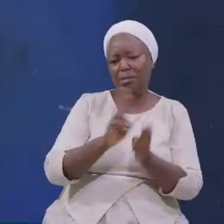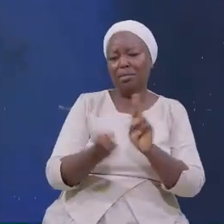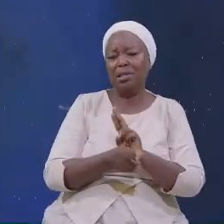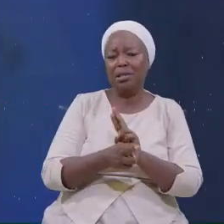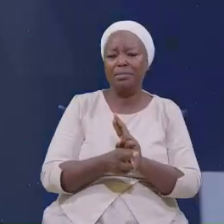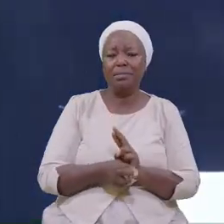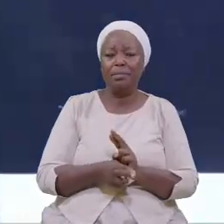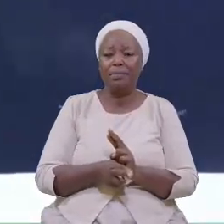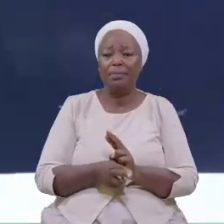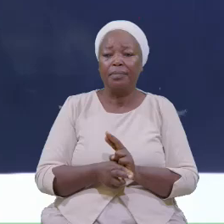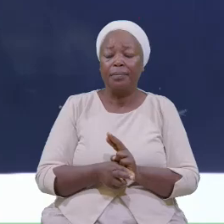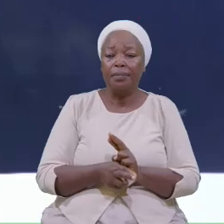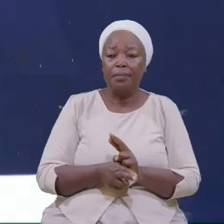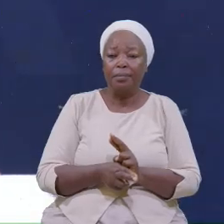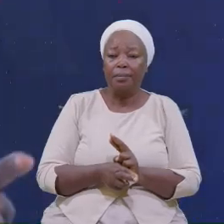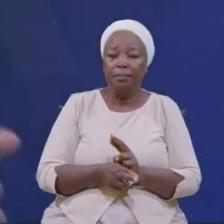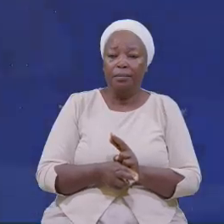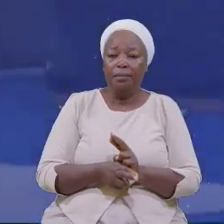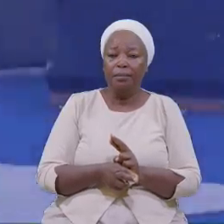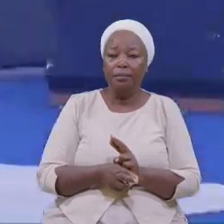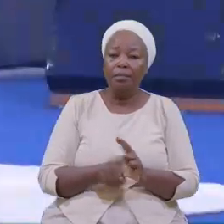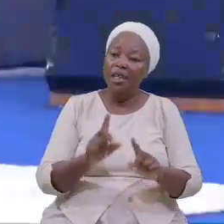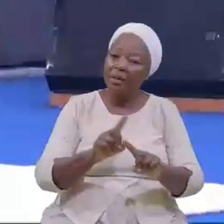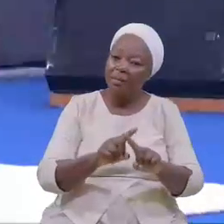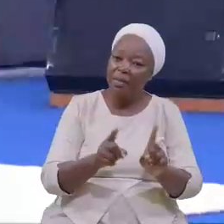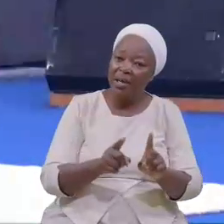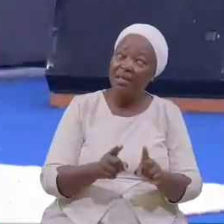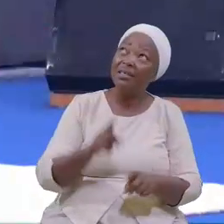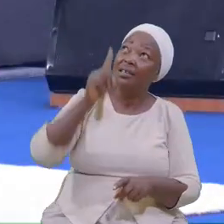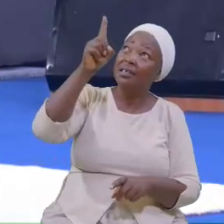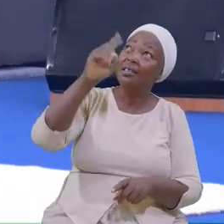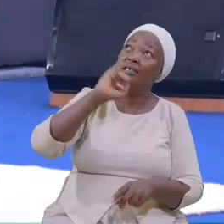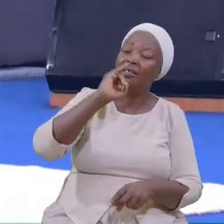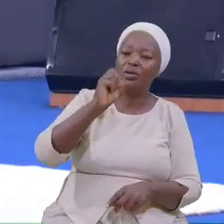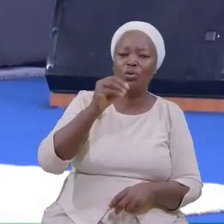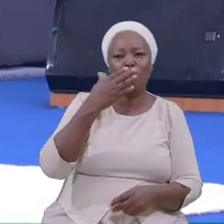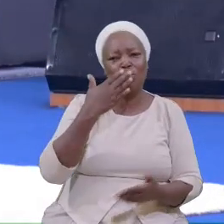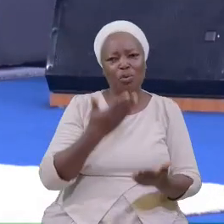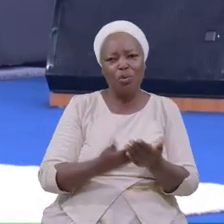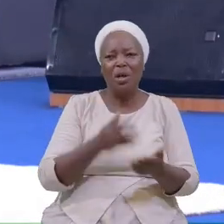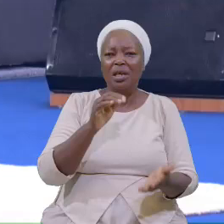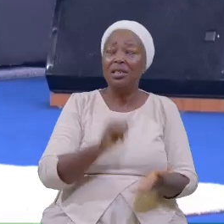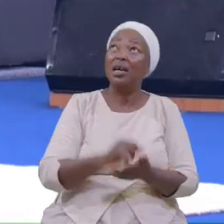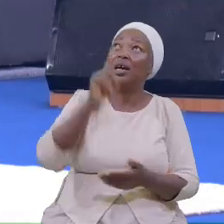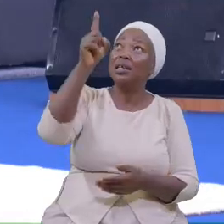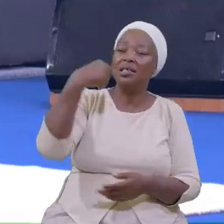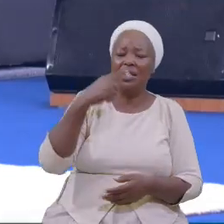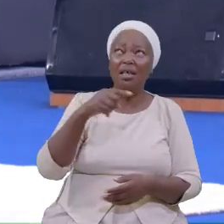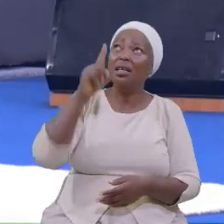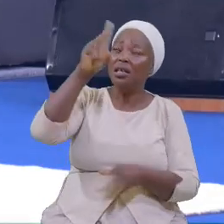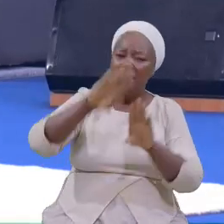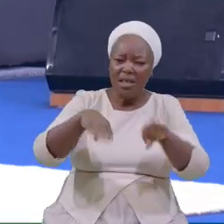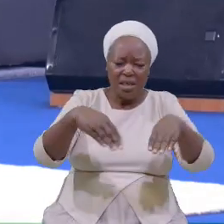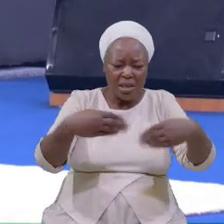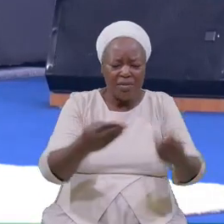God is so good. that he says he gives